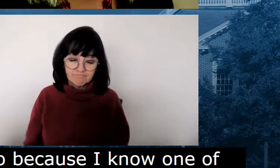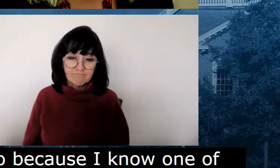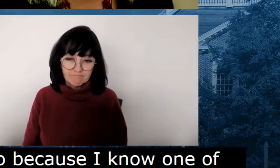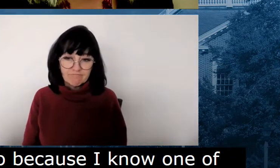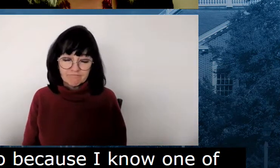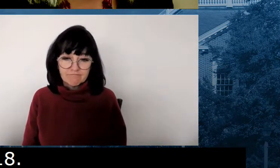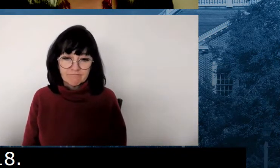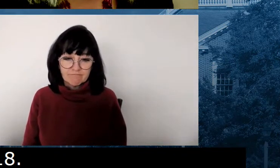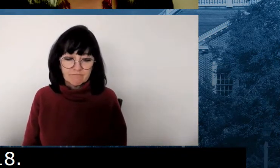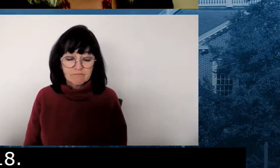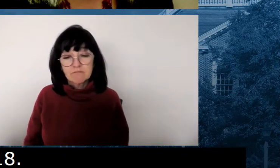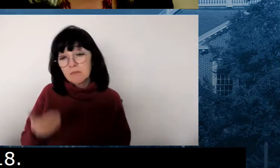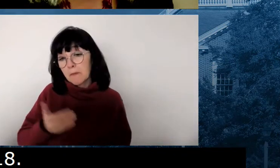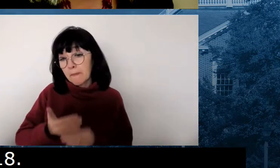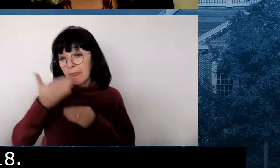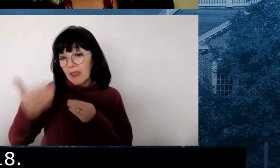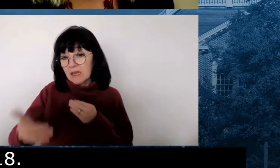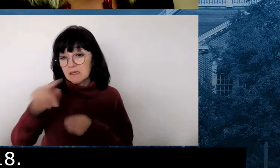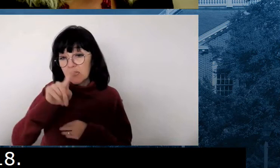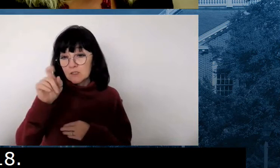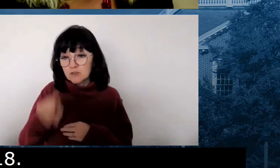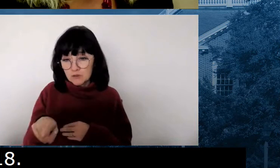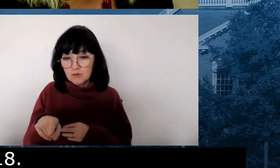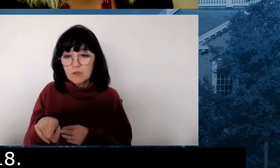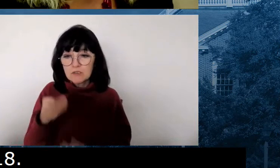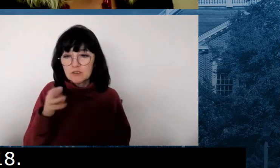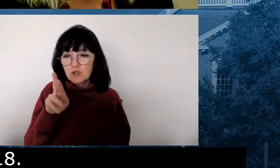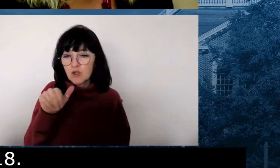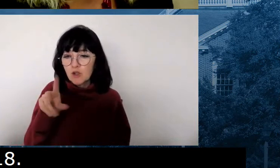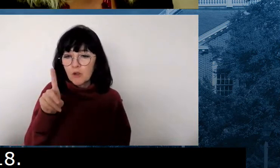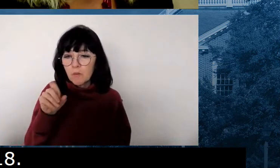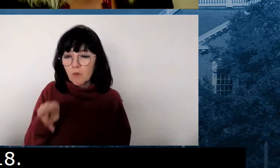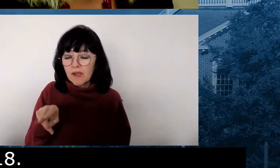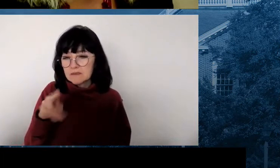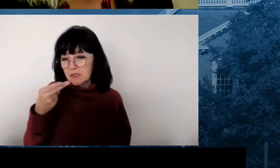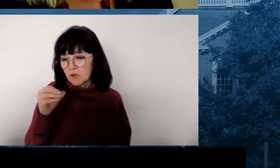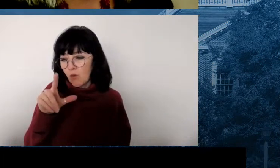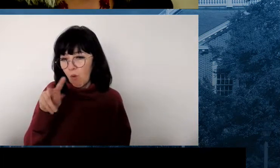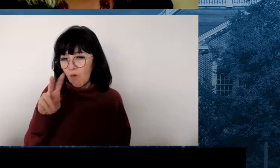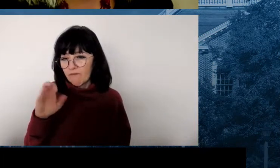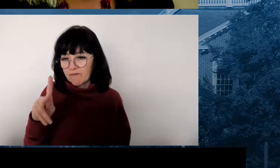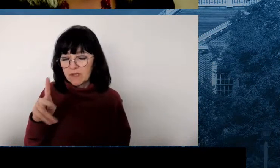Thank you. Our next question comes from Brandon Holvick of the Delaware News Journal.